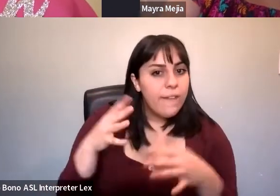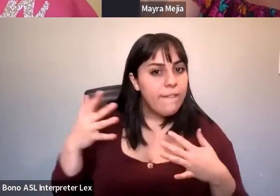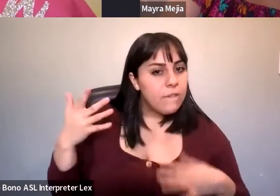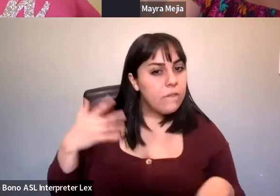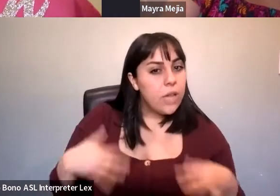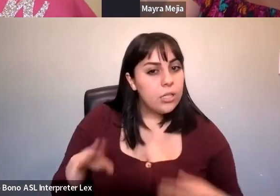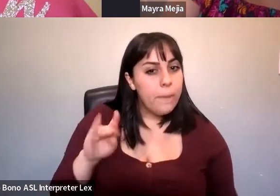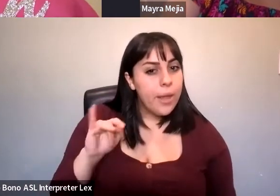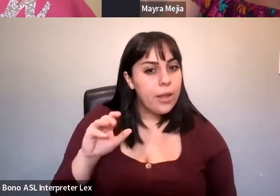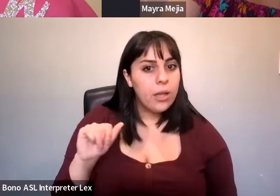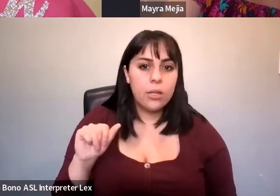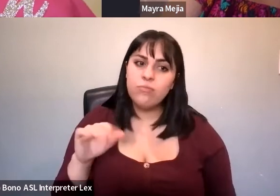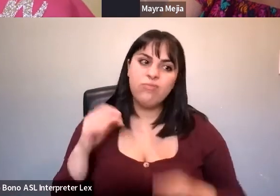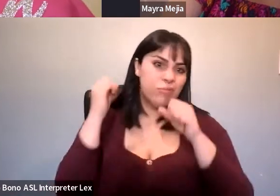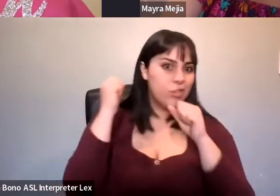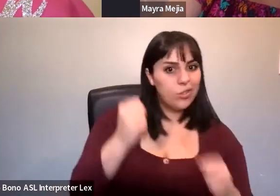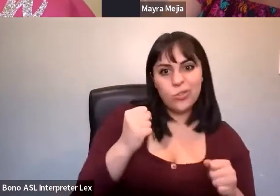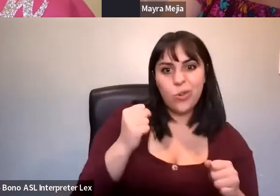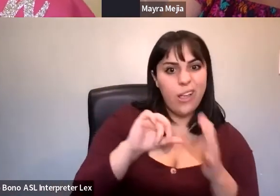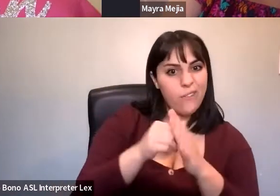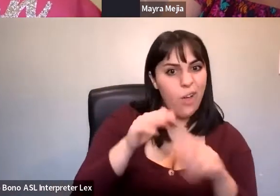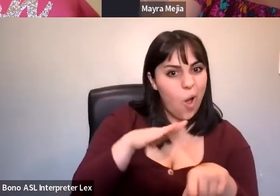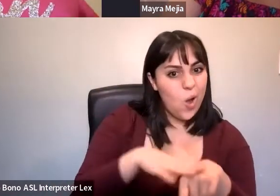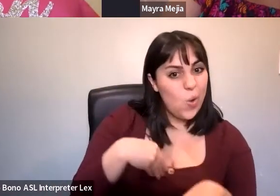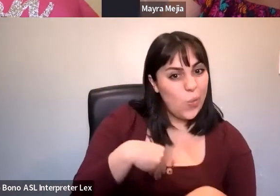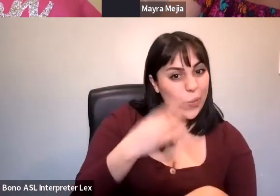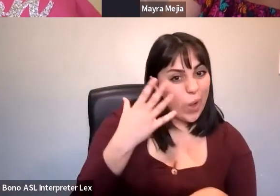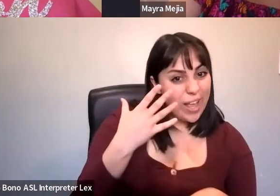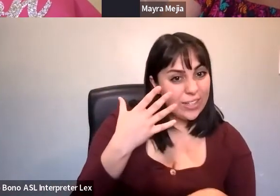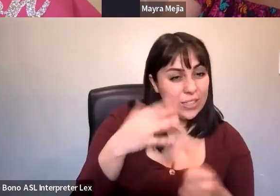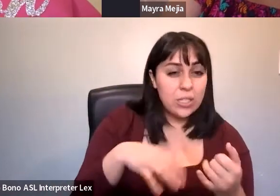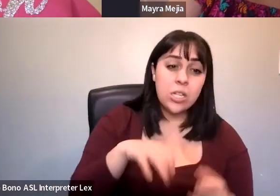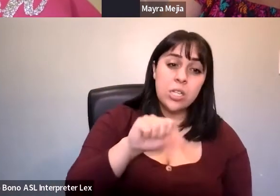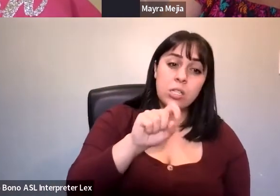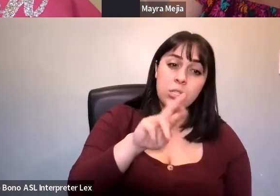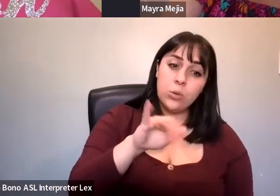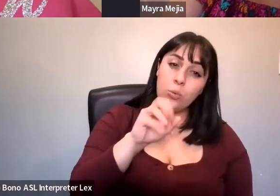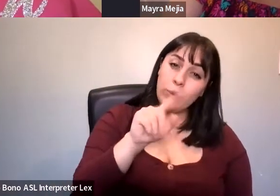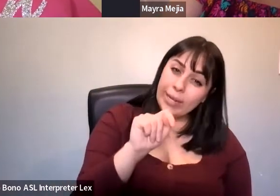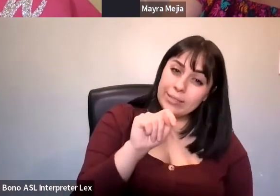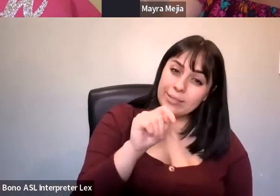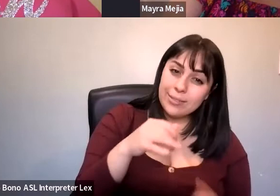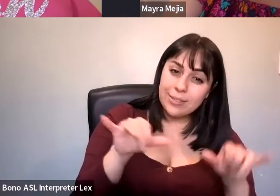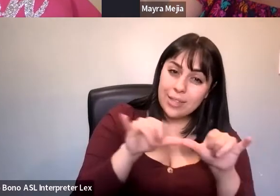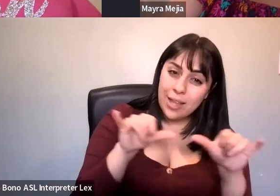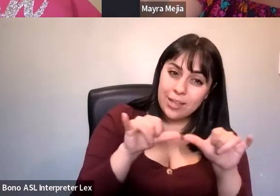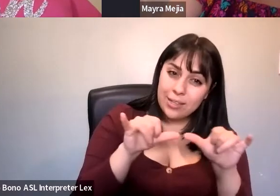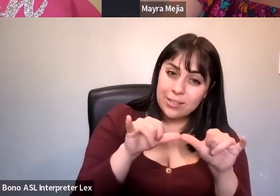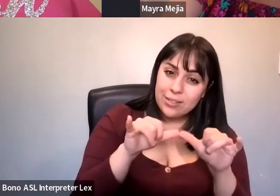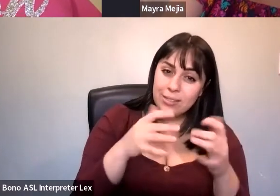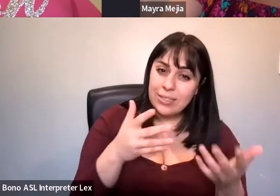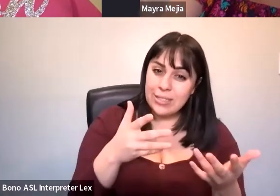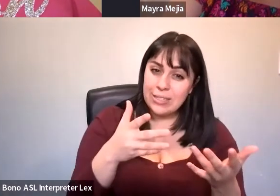straight size or smaller fats who write pieces that don't always represent all of us.